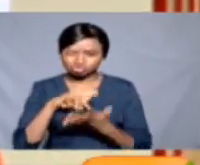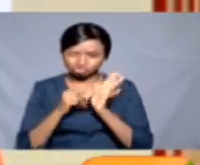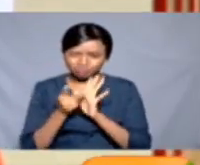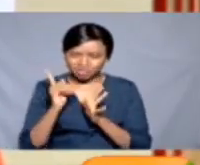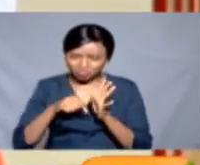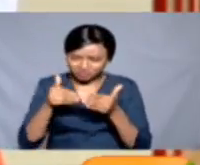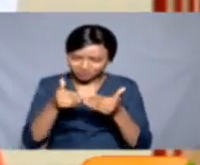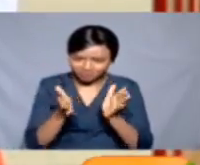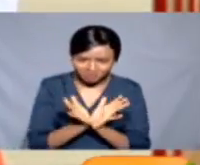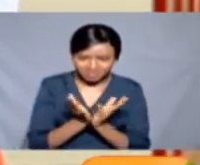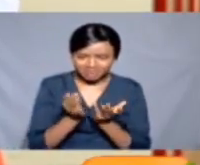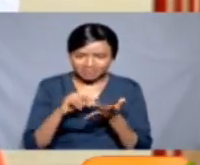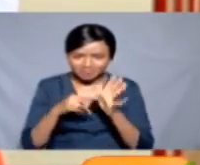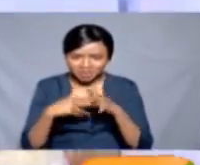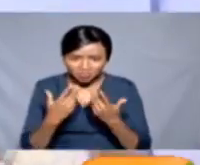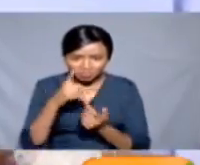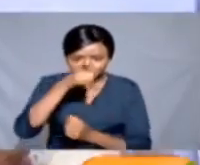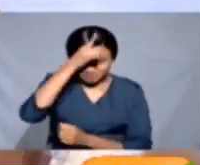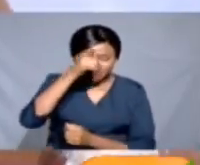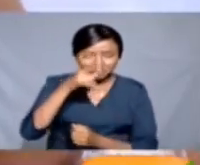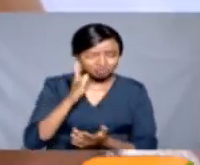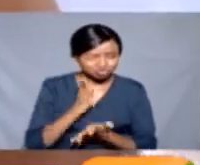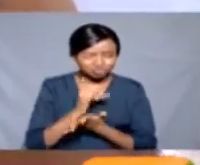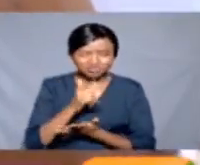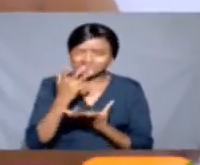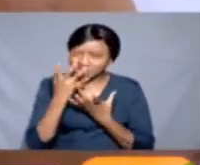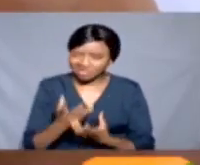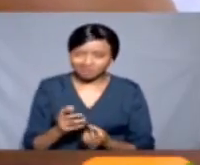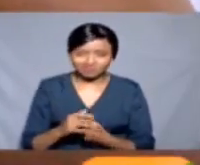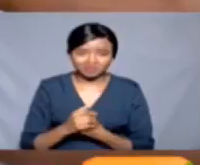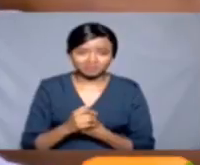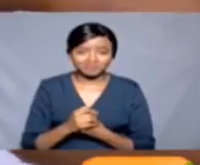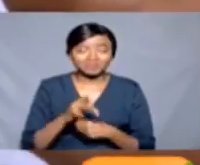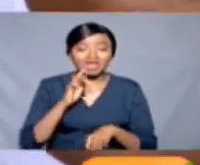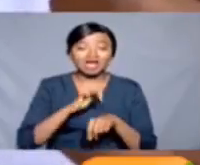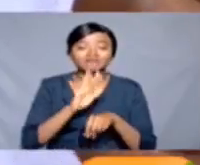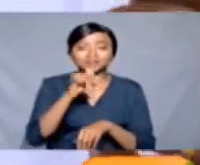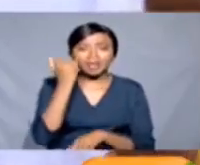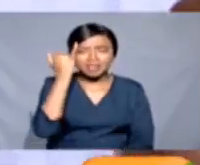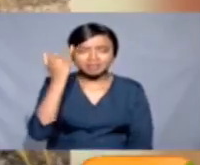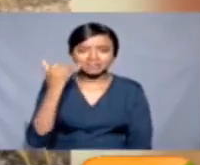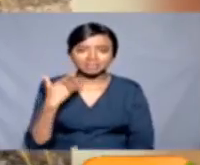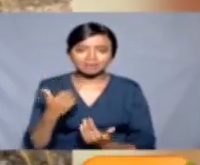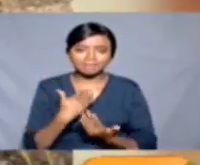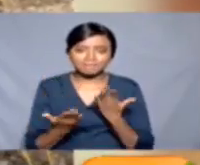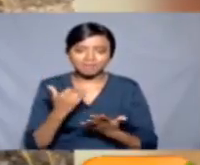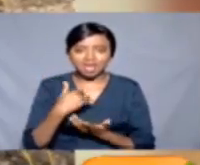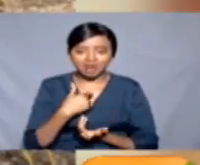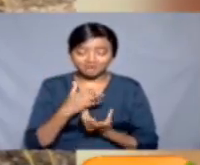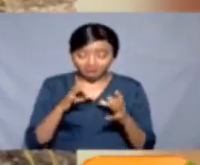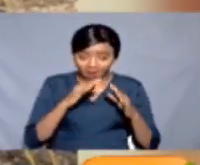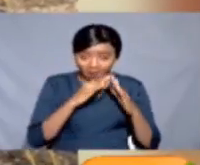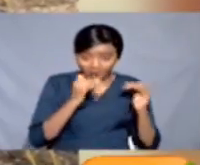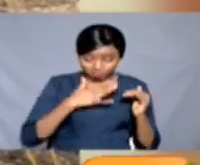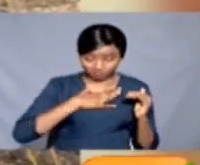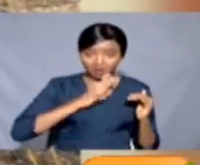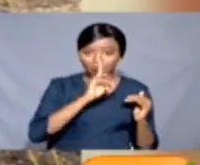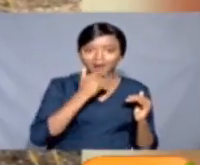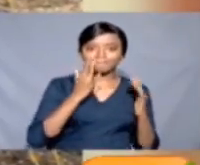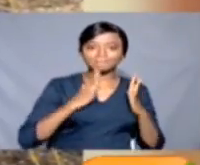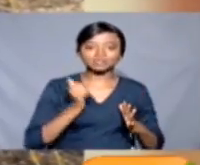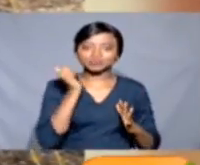mean for a village? It means a lot. Imagine you have one person sick in your house, and